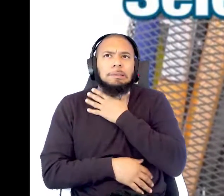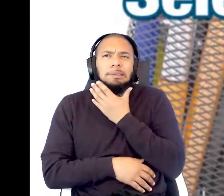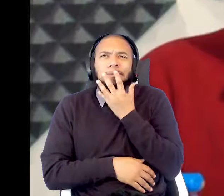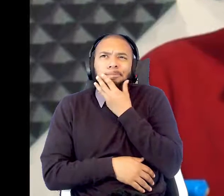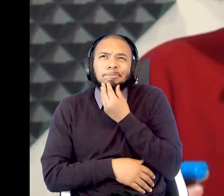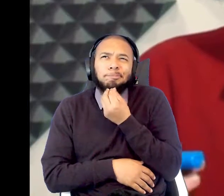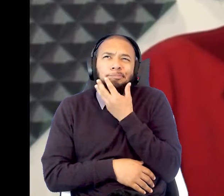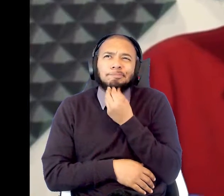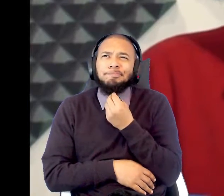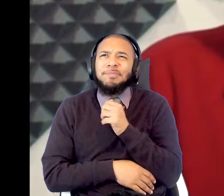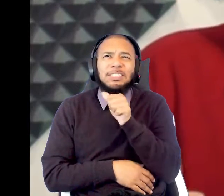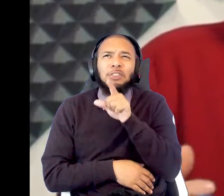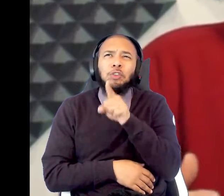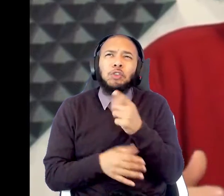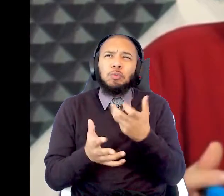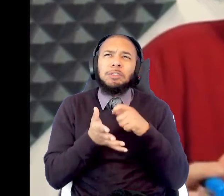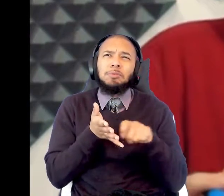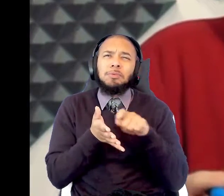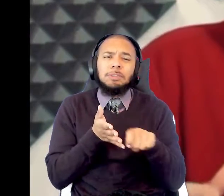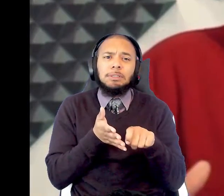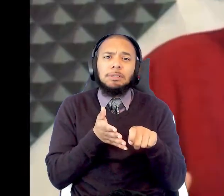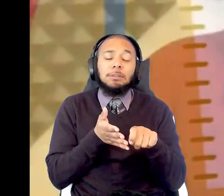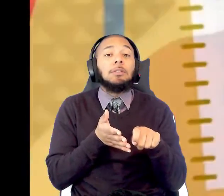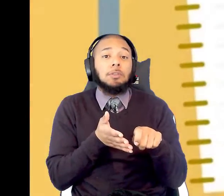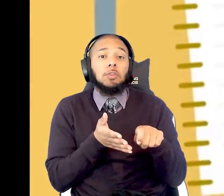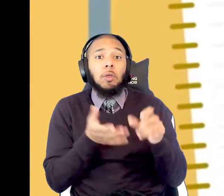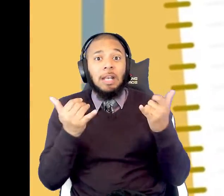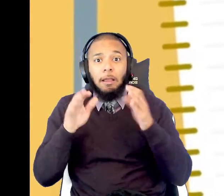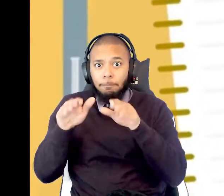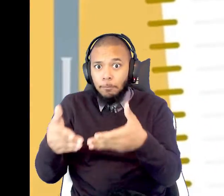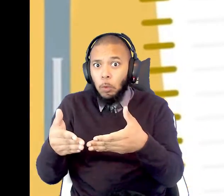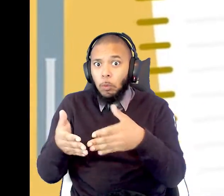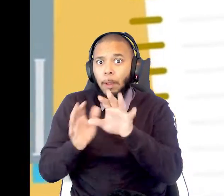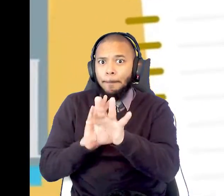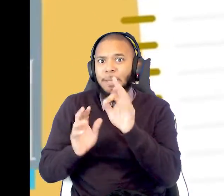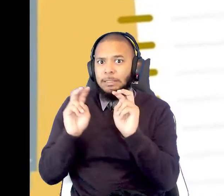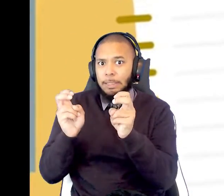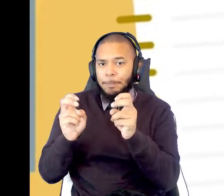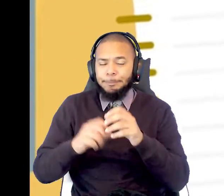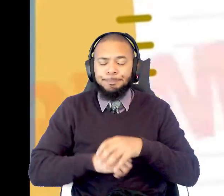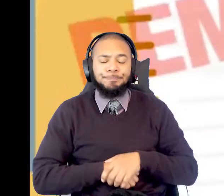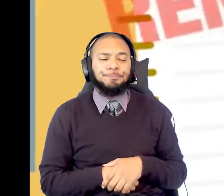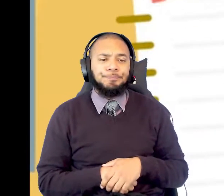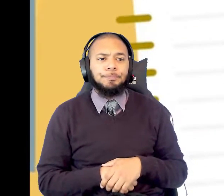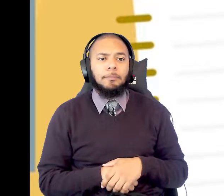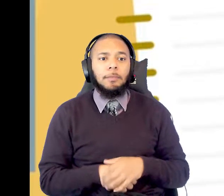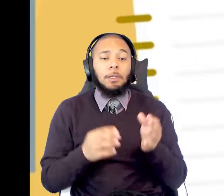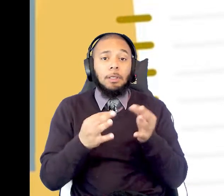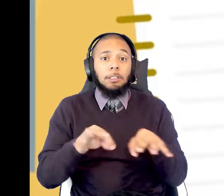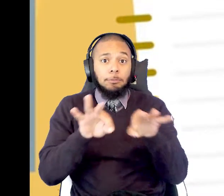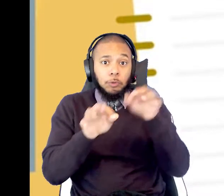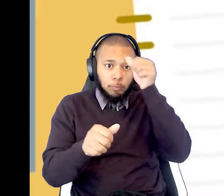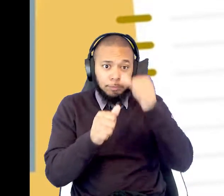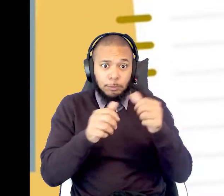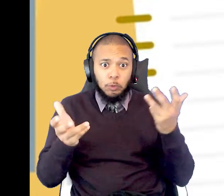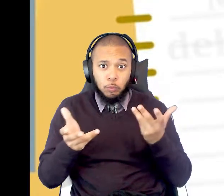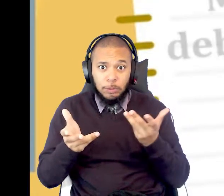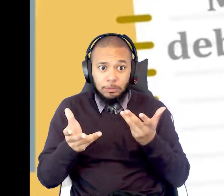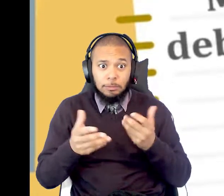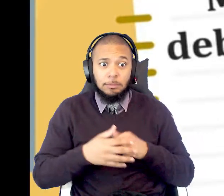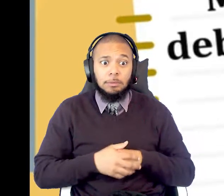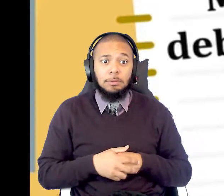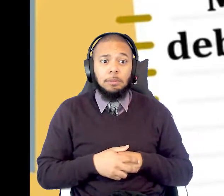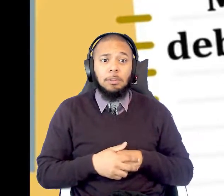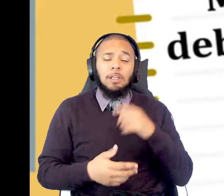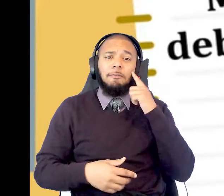Let's go ahead and take a look at topic, and then we're going to see how we take that topic and build a thesis from it. Very important things to note is that in an argumentative